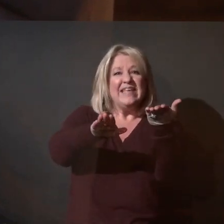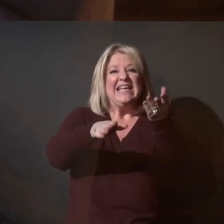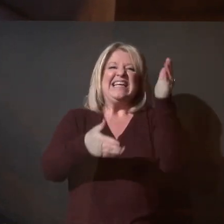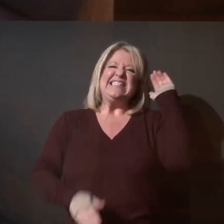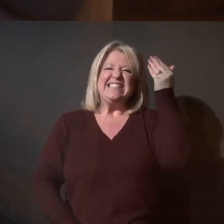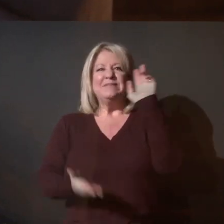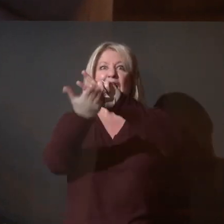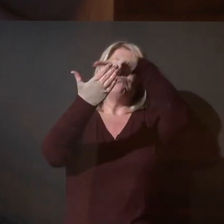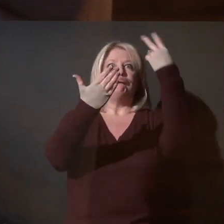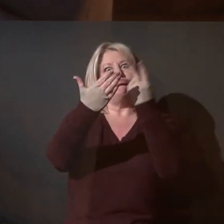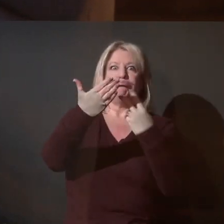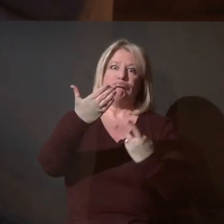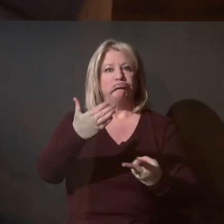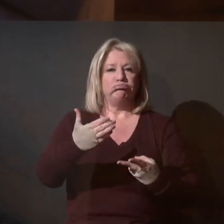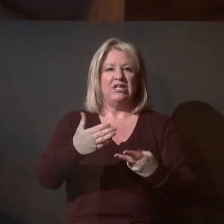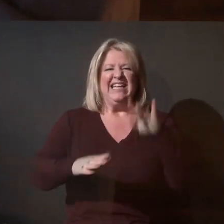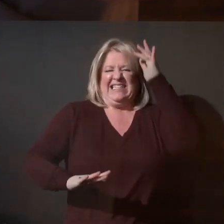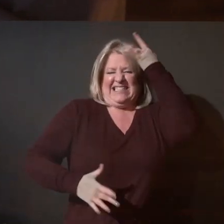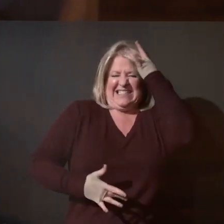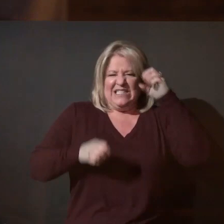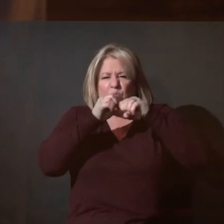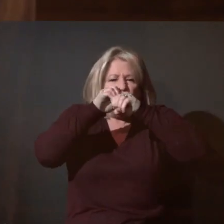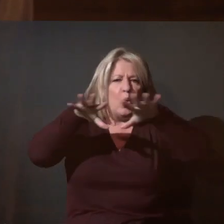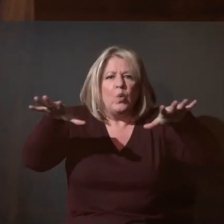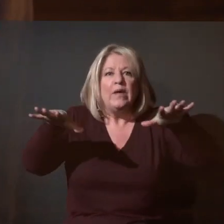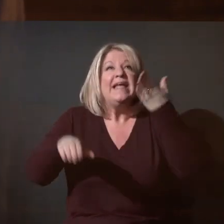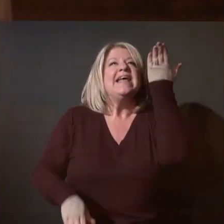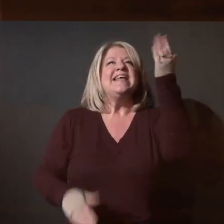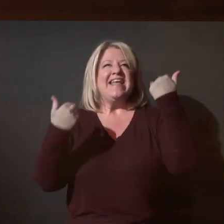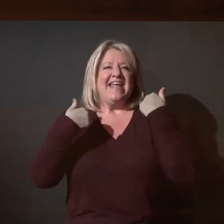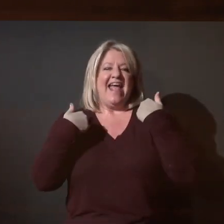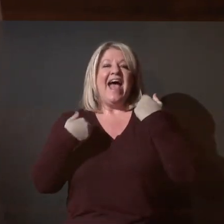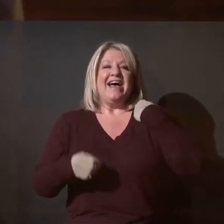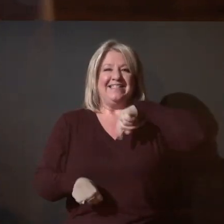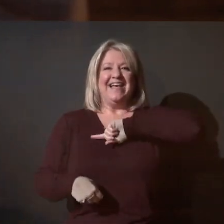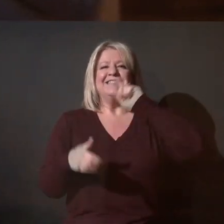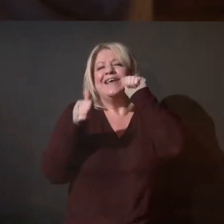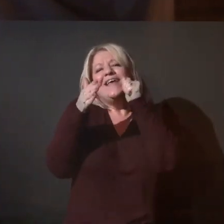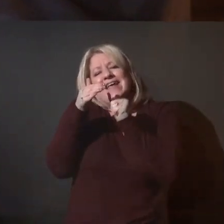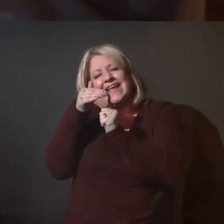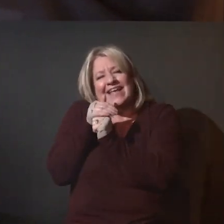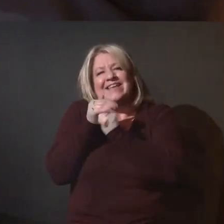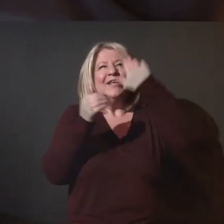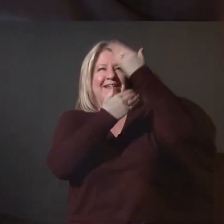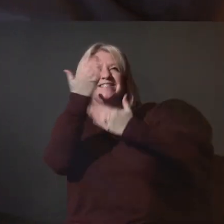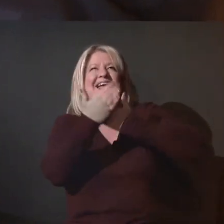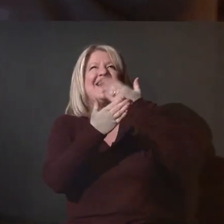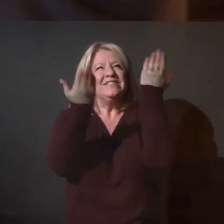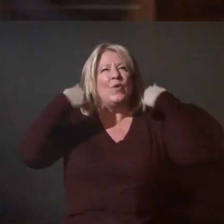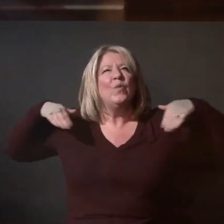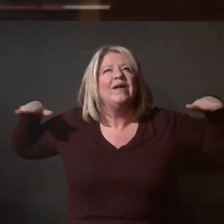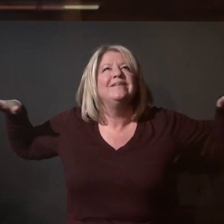with all this tragedy and all this sickness and all this disease, we know He's got us hidden in the cleft of the rock this morning. In the shadow of His